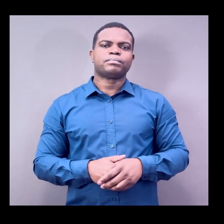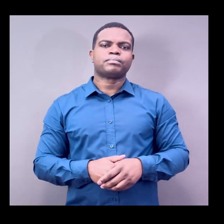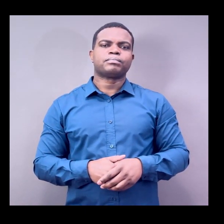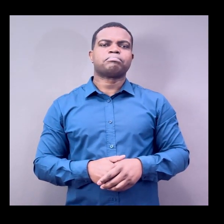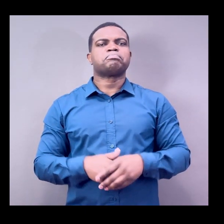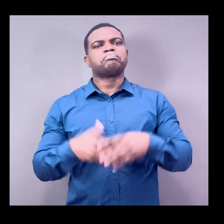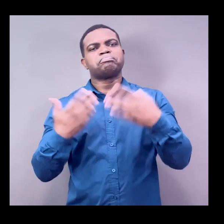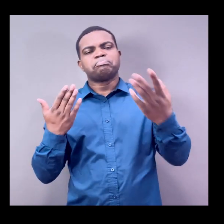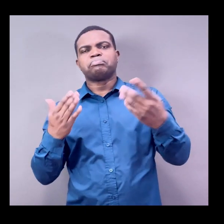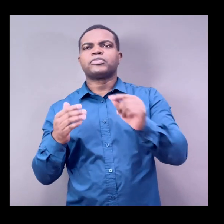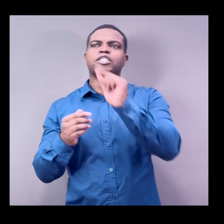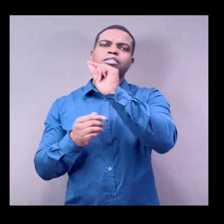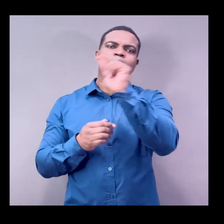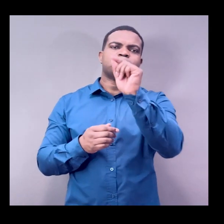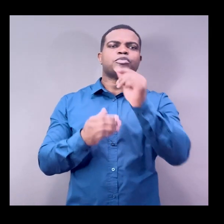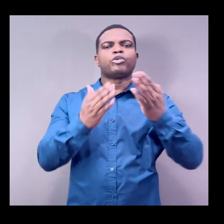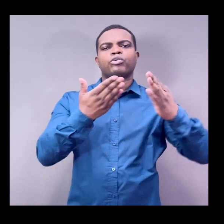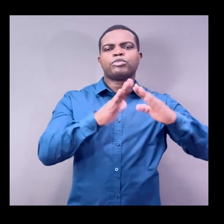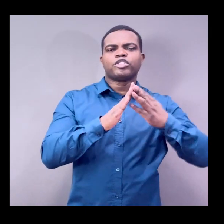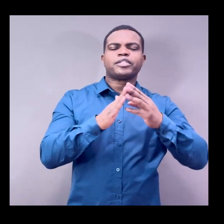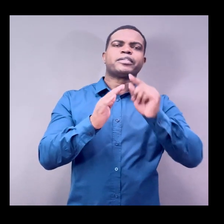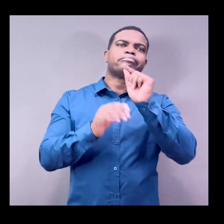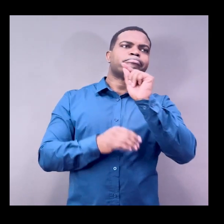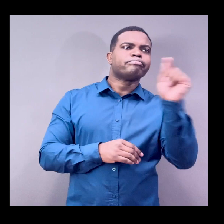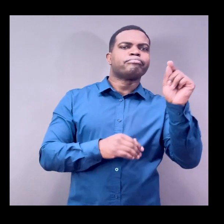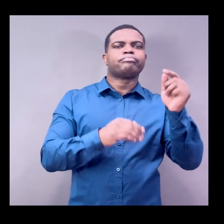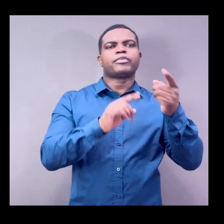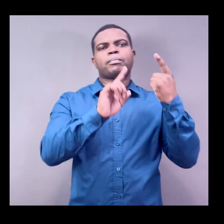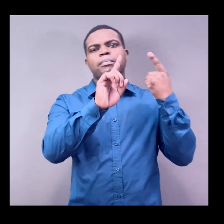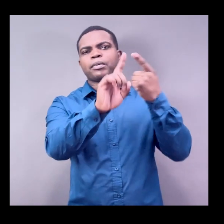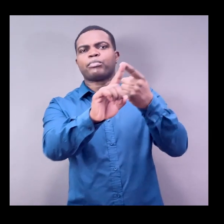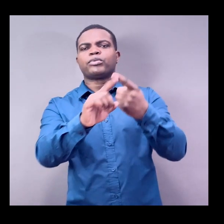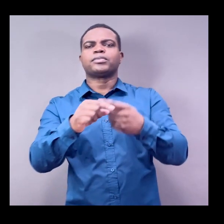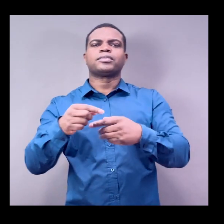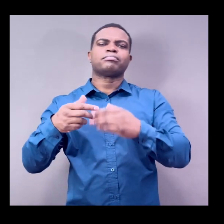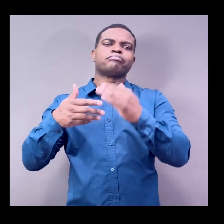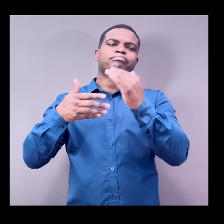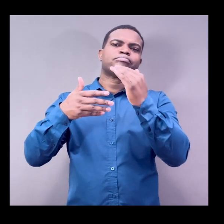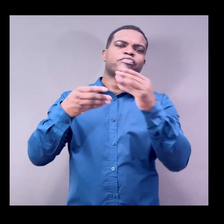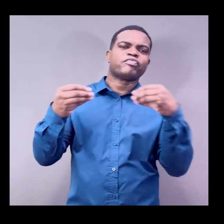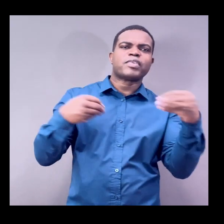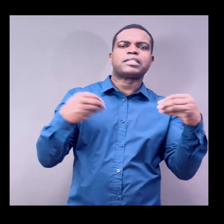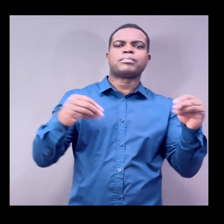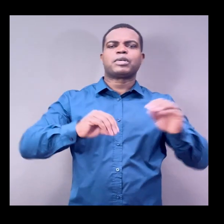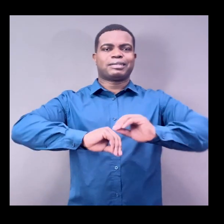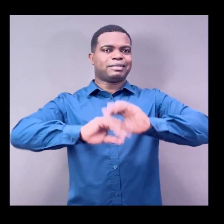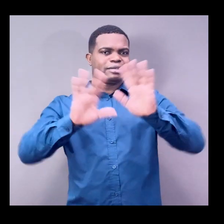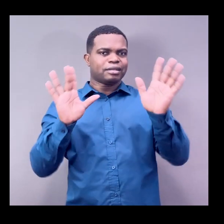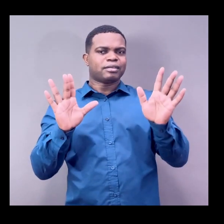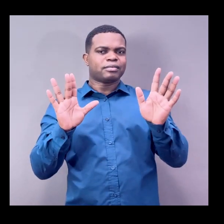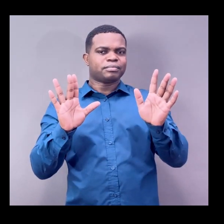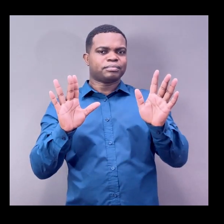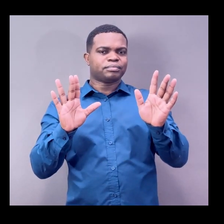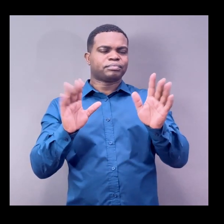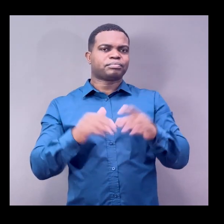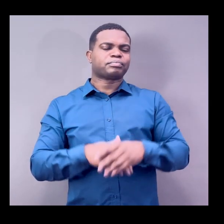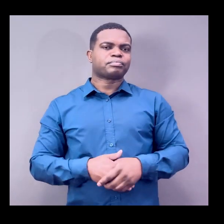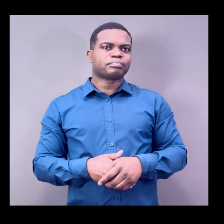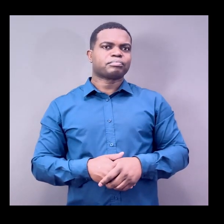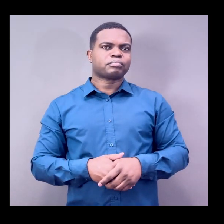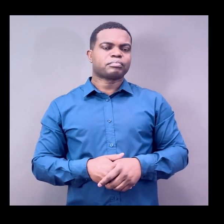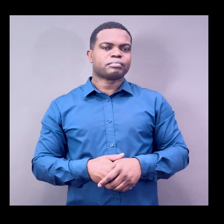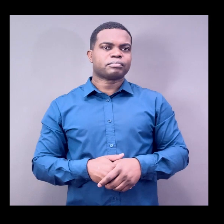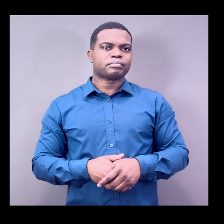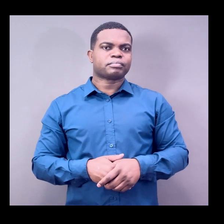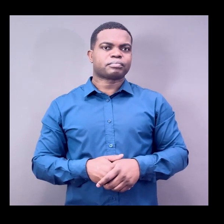dash dash community for dash dash purpose, which can be flexible depending on the kind of initiative